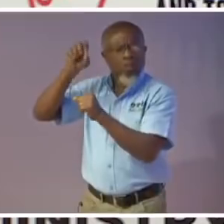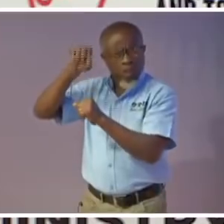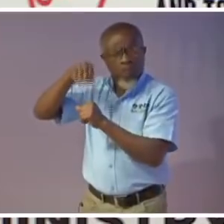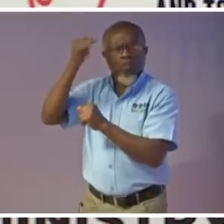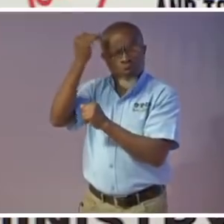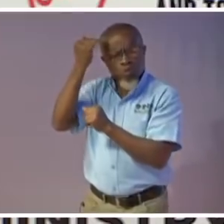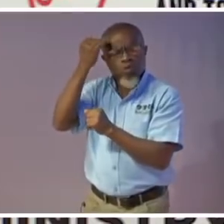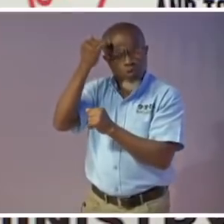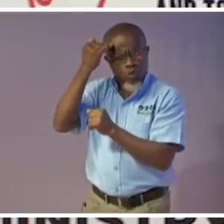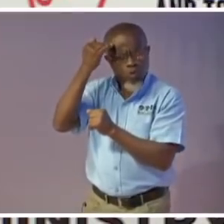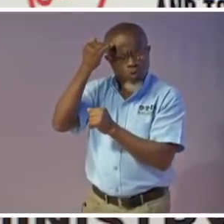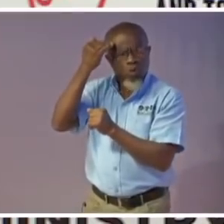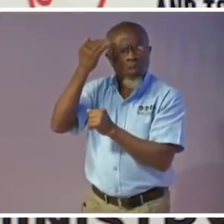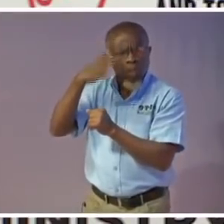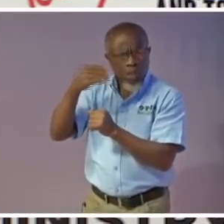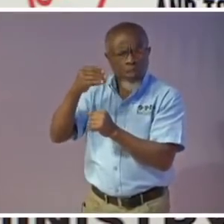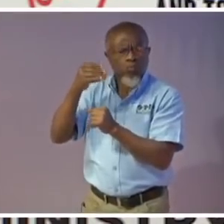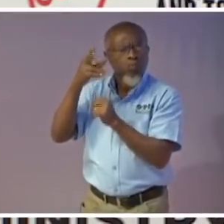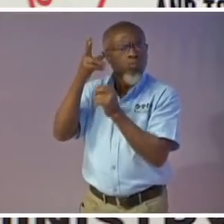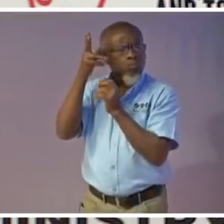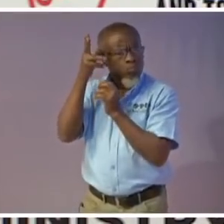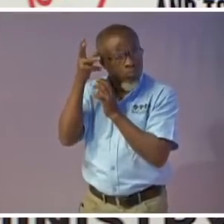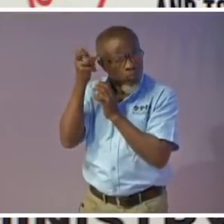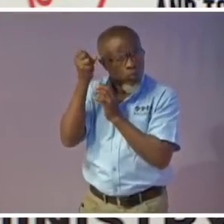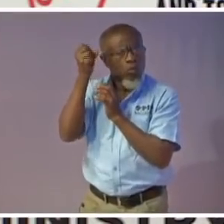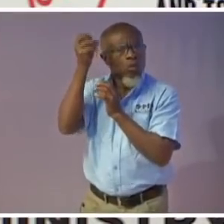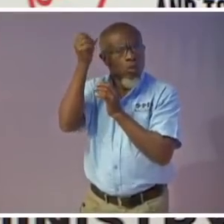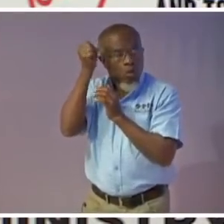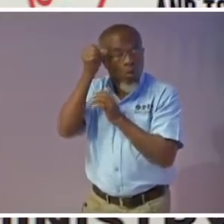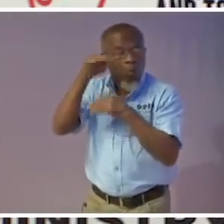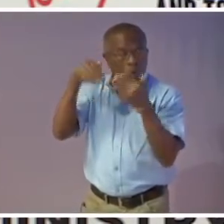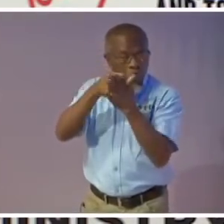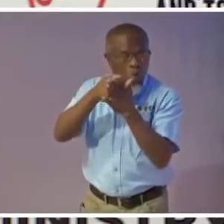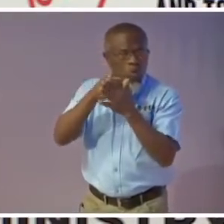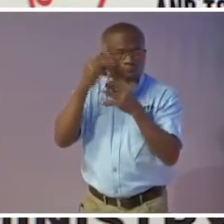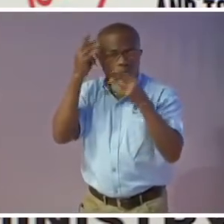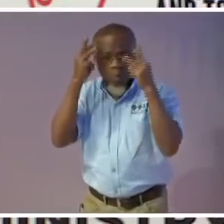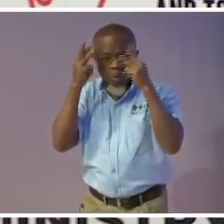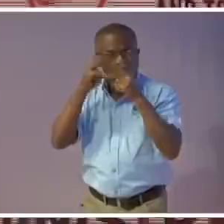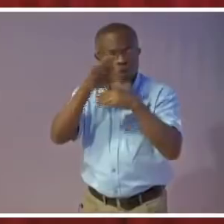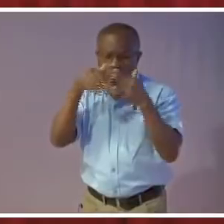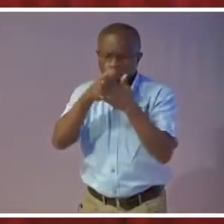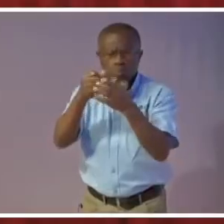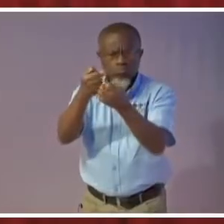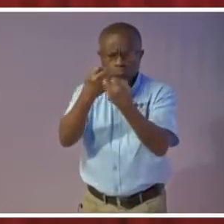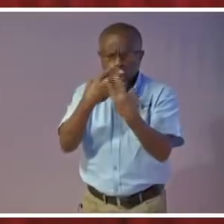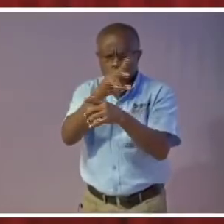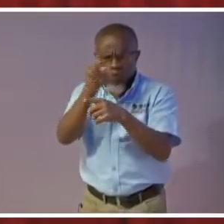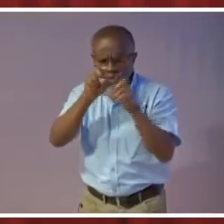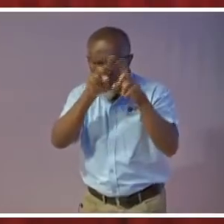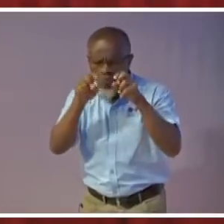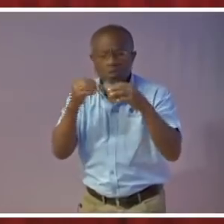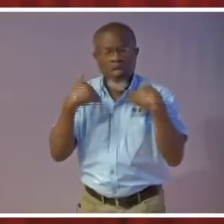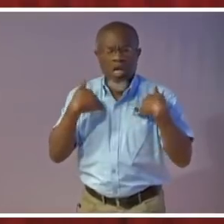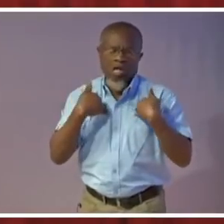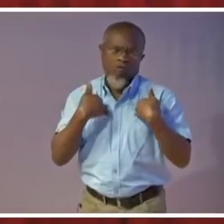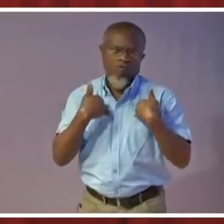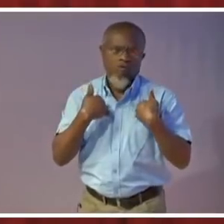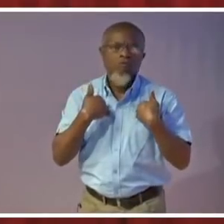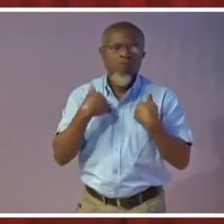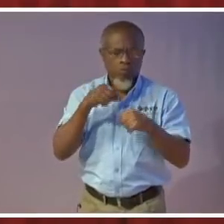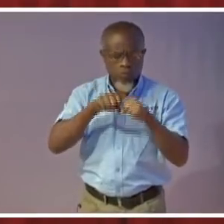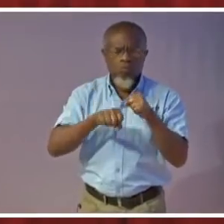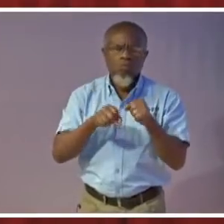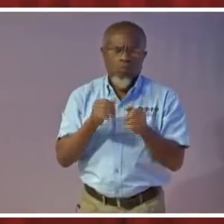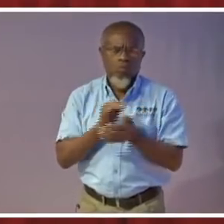and we will take all those concerns into consideration. Thank you very much. Thank you, Minister, for that clarification. And we go to